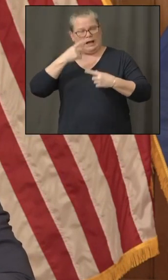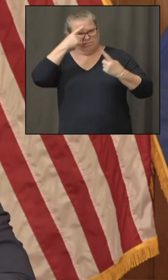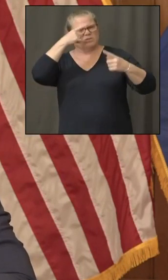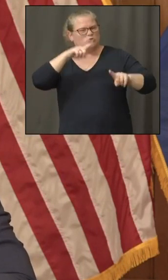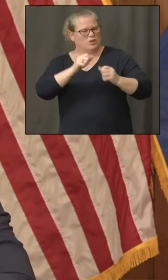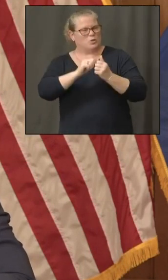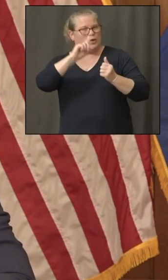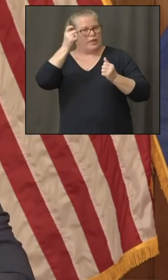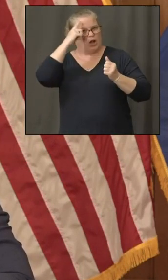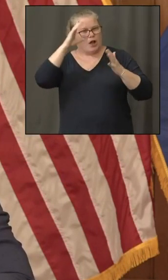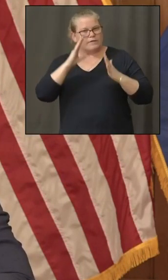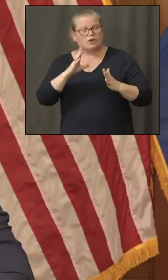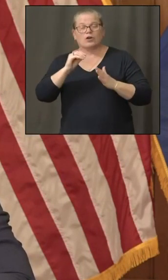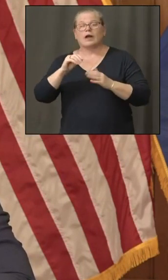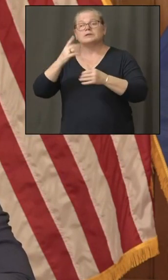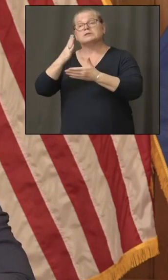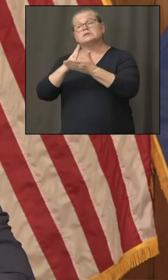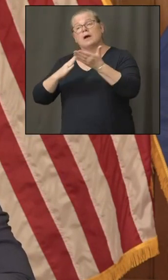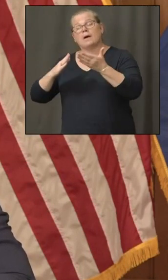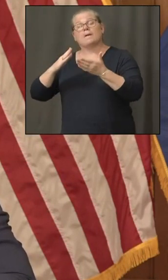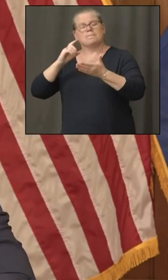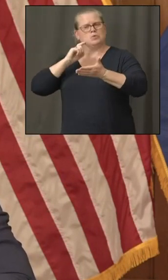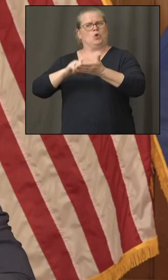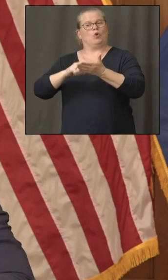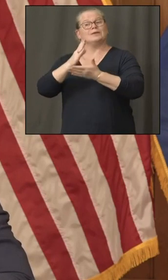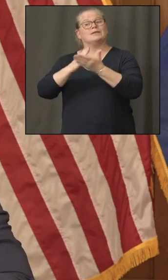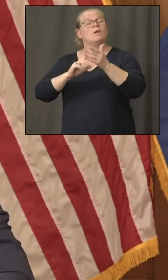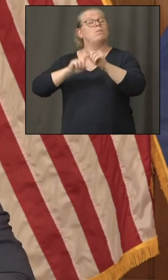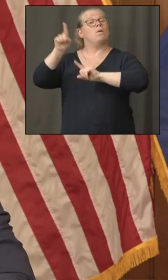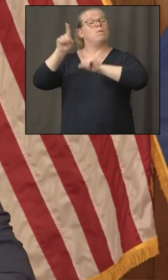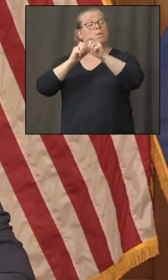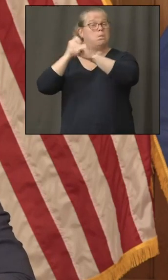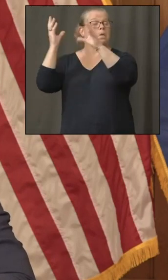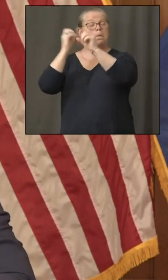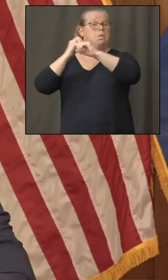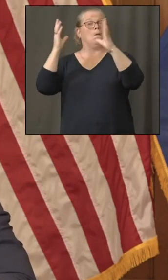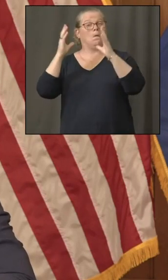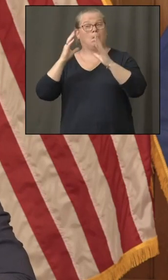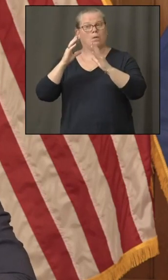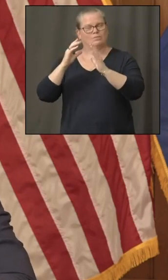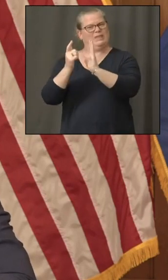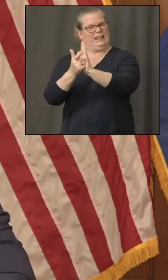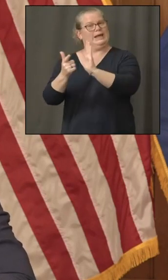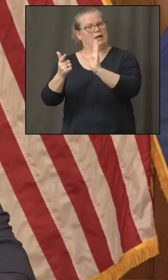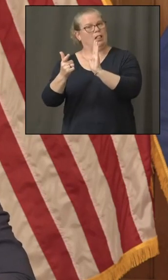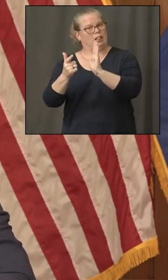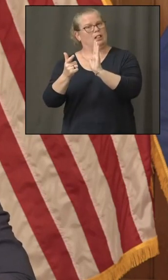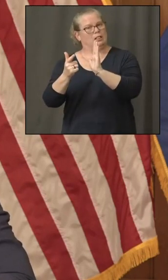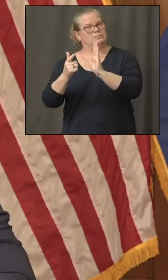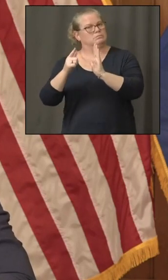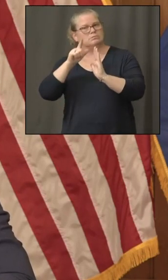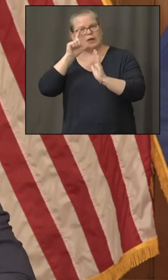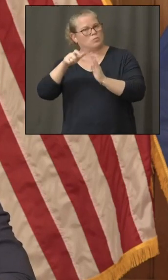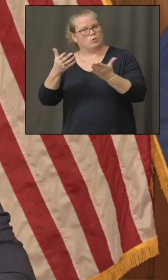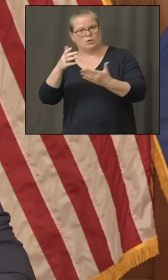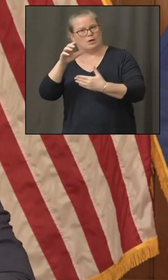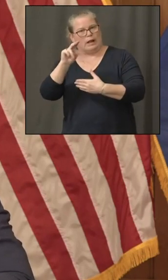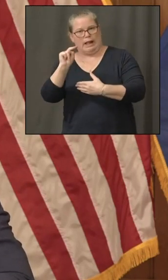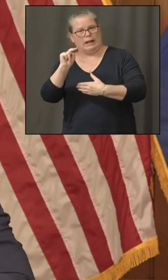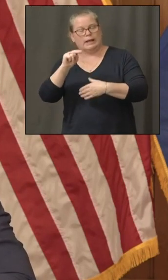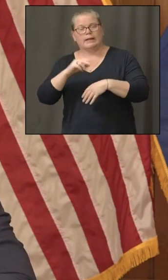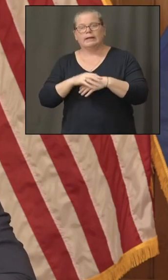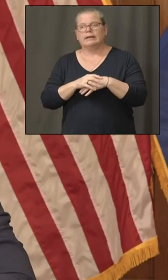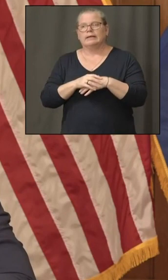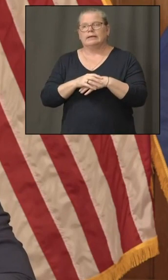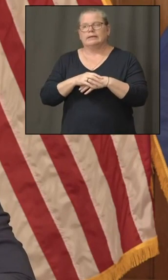police departments who have been monitoring it closely. I know that we saw a most recent report of a young child in Hartford who was